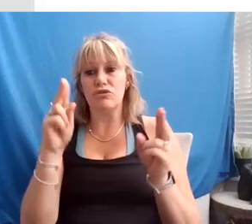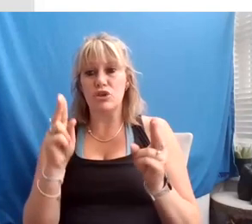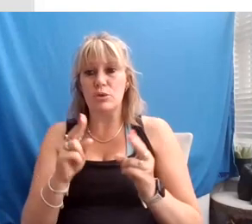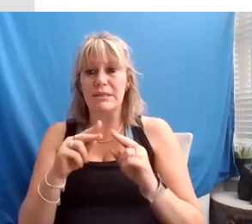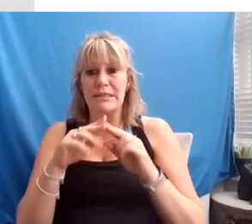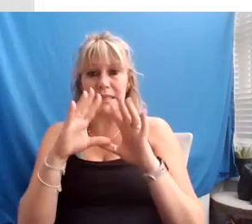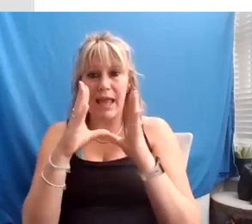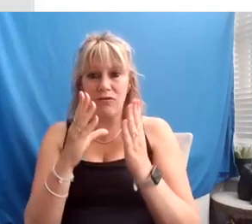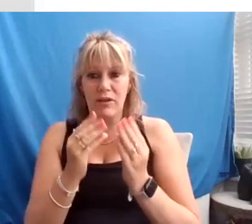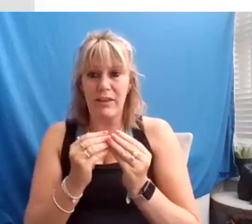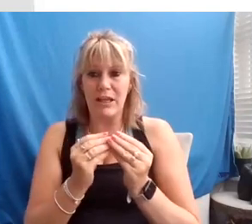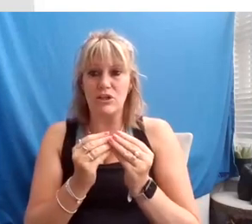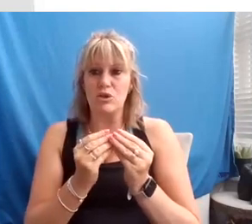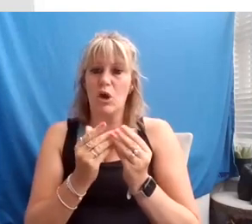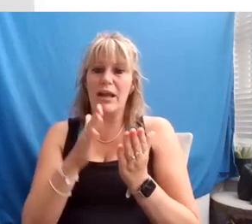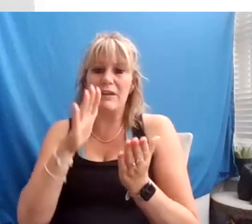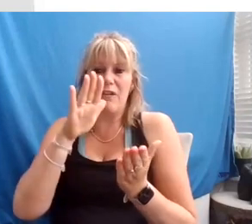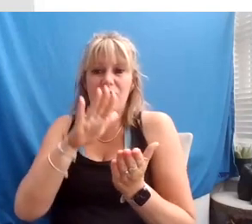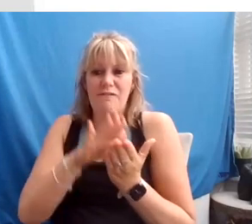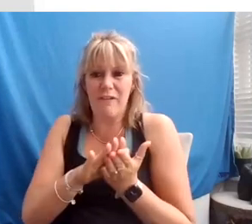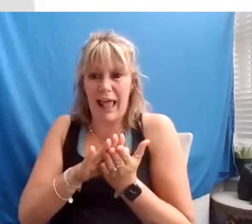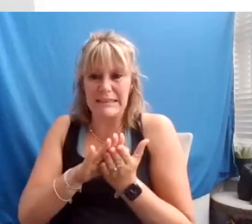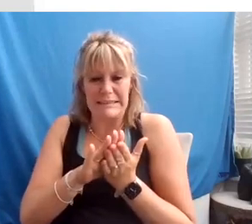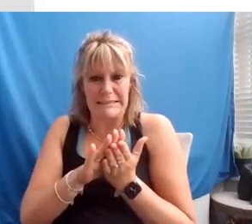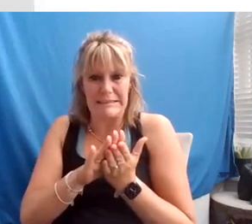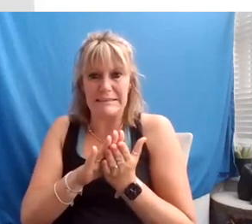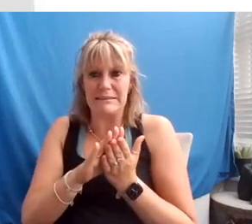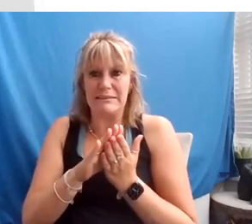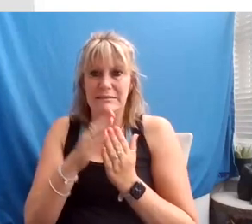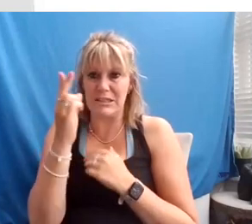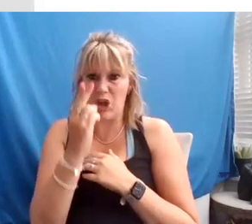to a flat kind of design. So